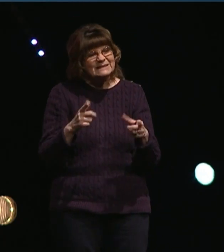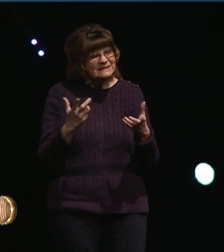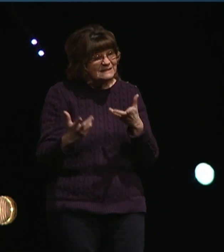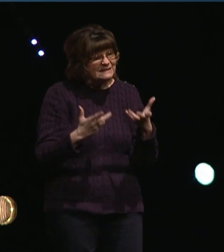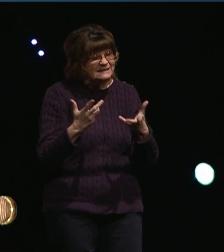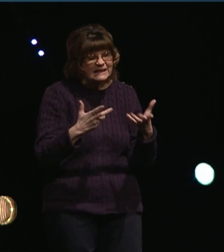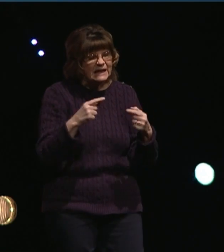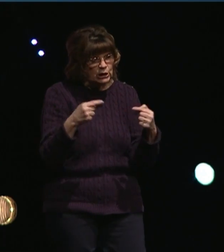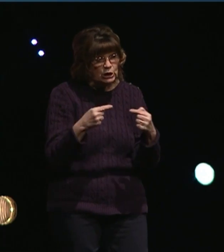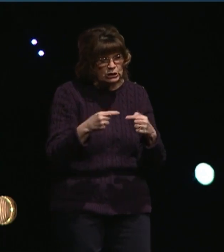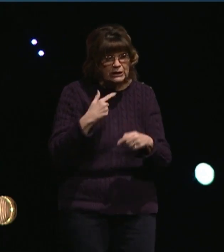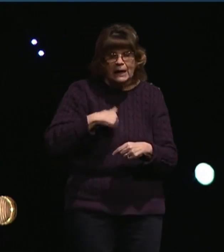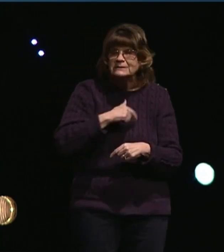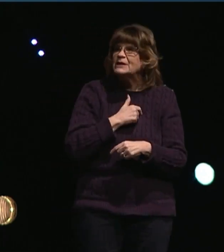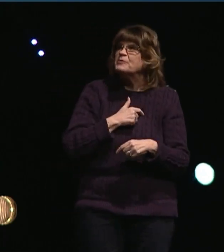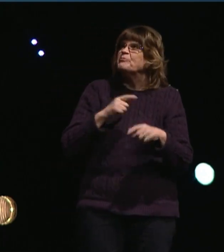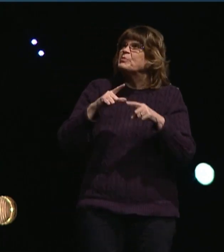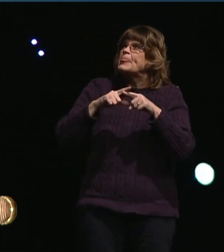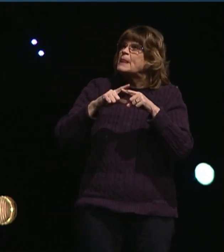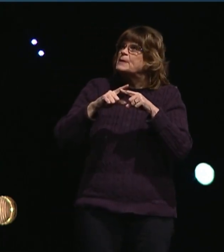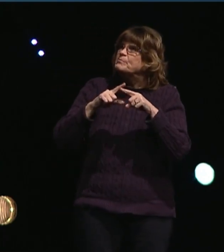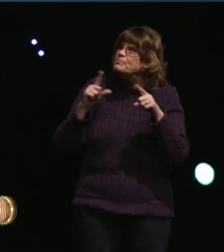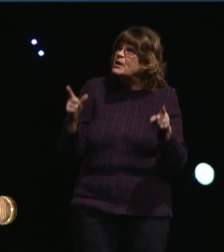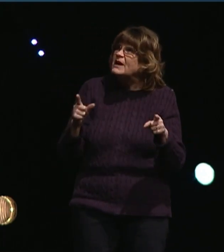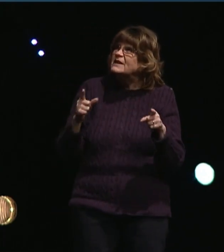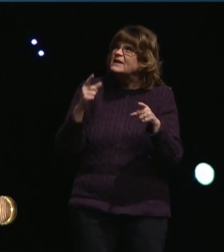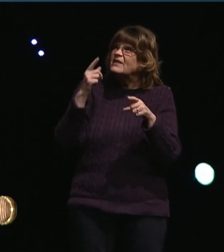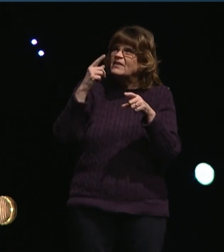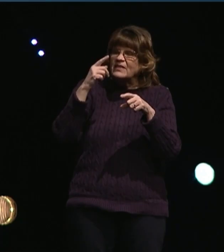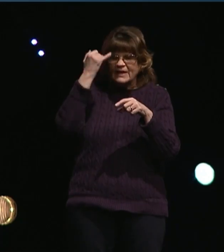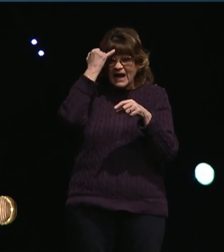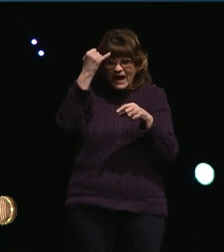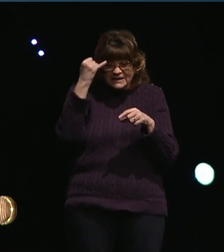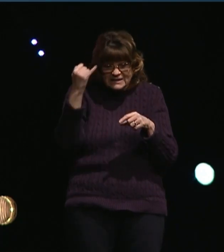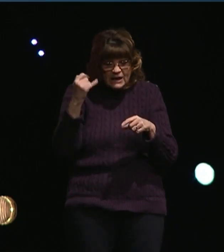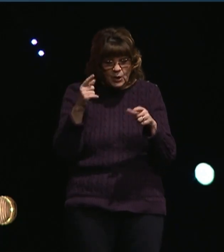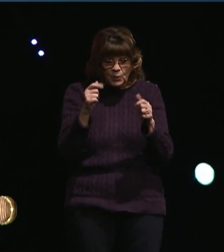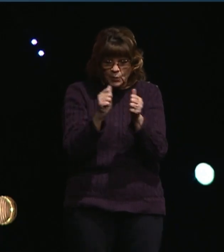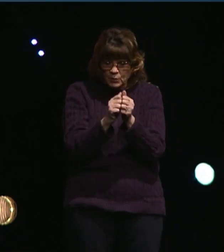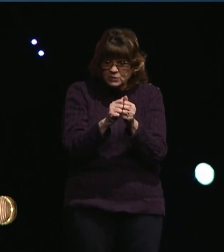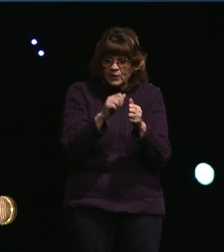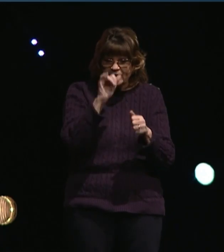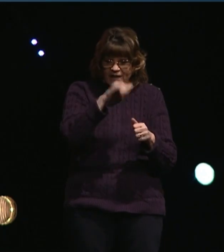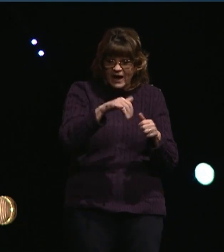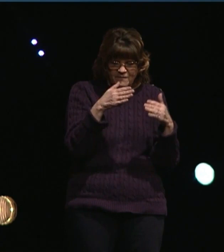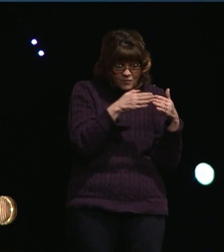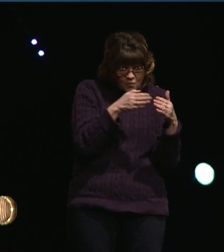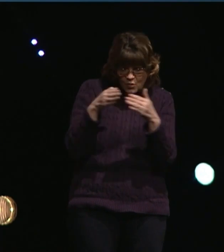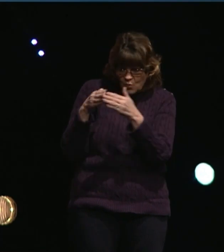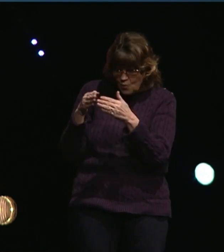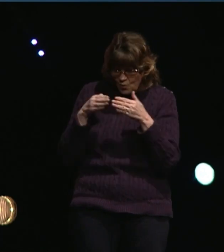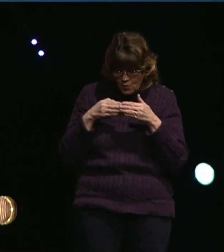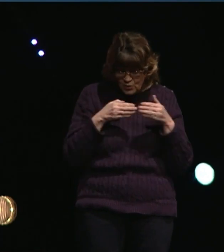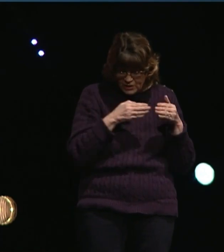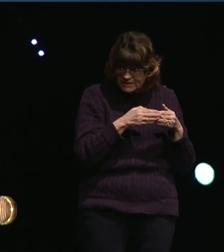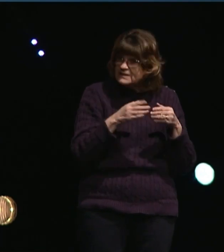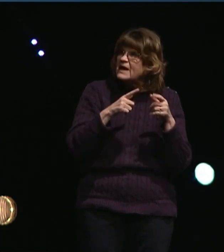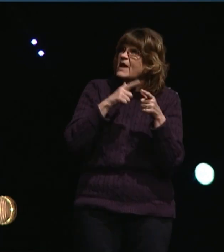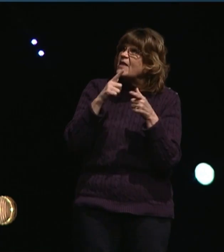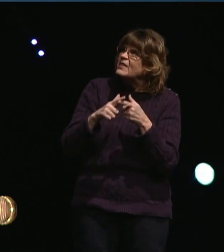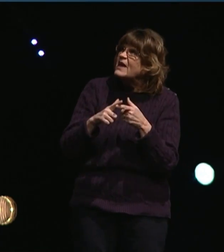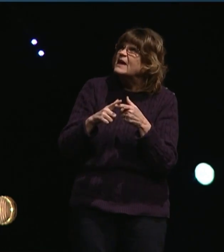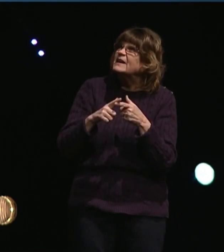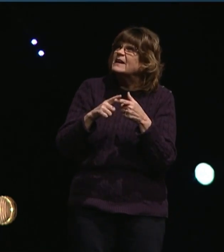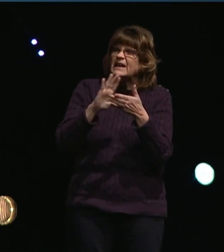with the sheet with the four corners tied to your belt. Didn't work. No. And then the cardboard wings, of